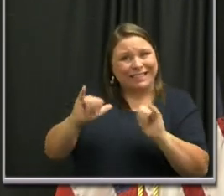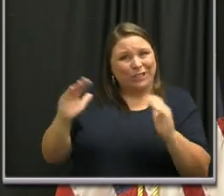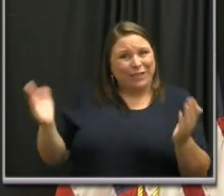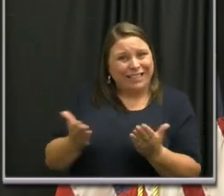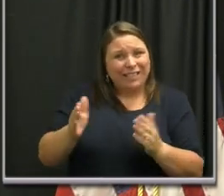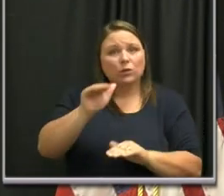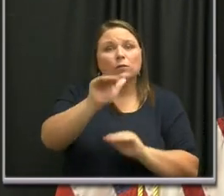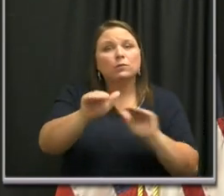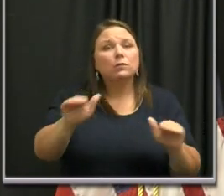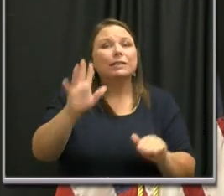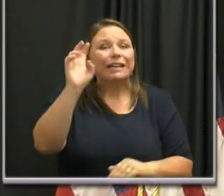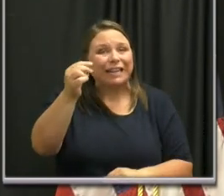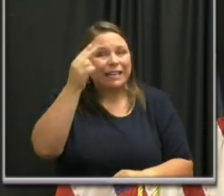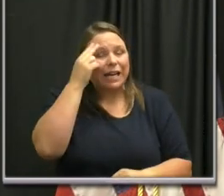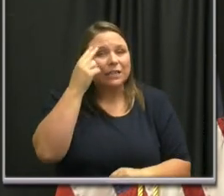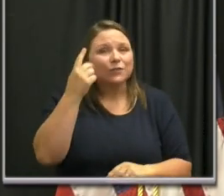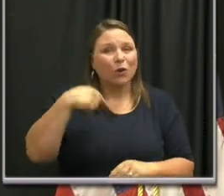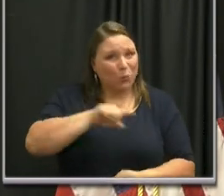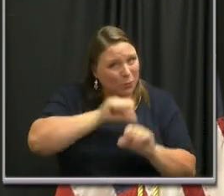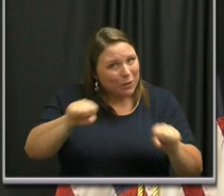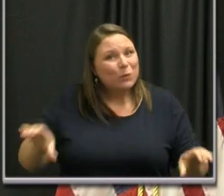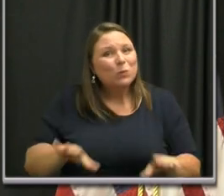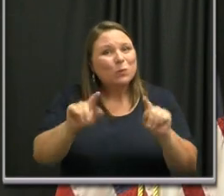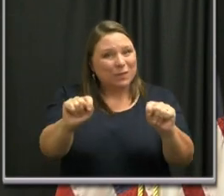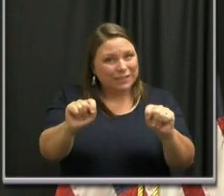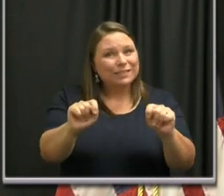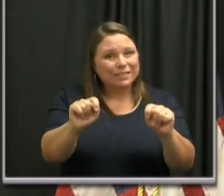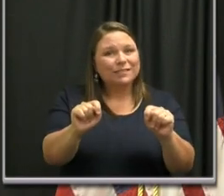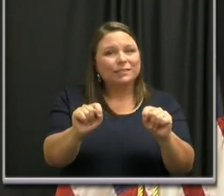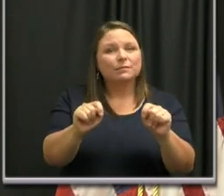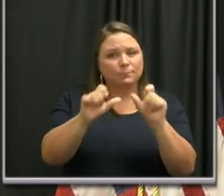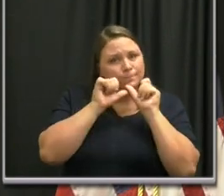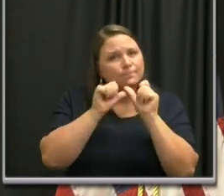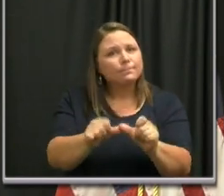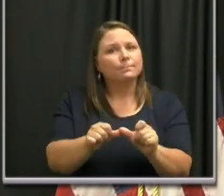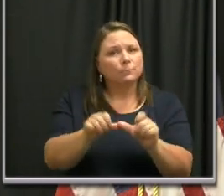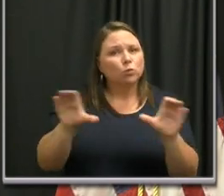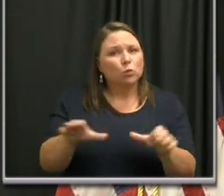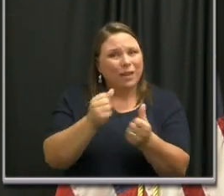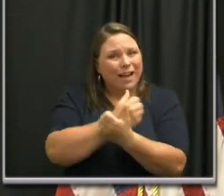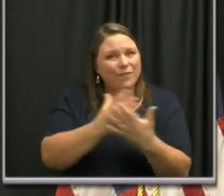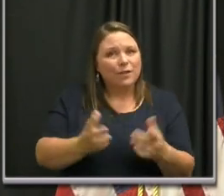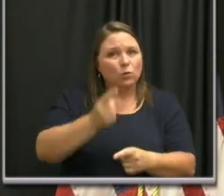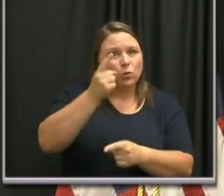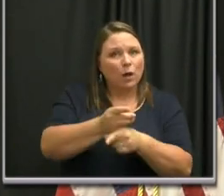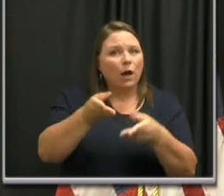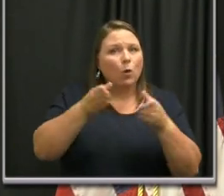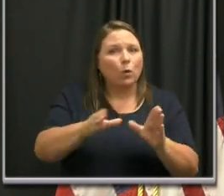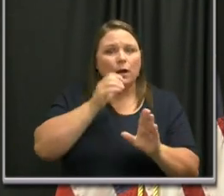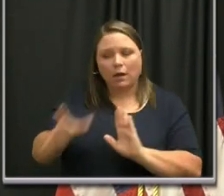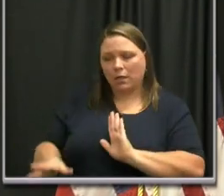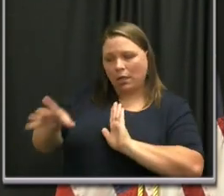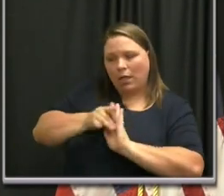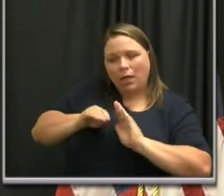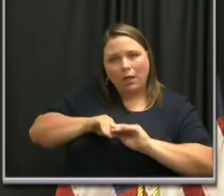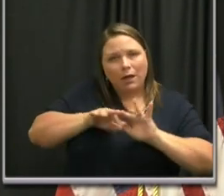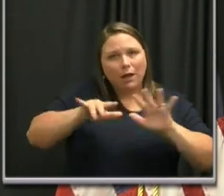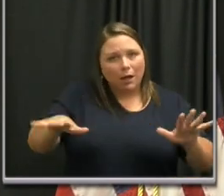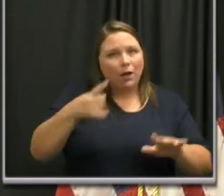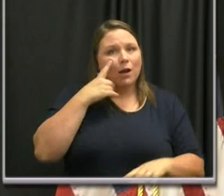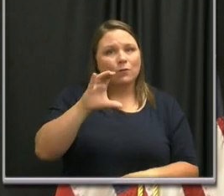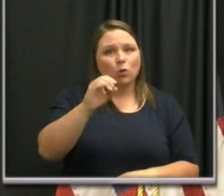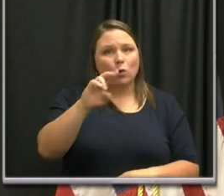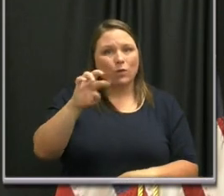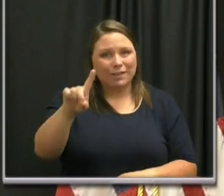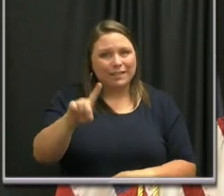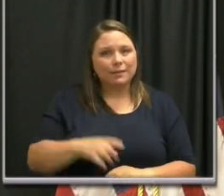Nashville, as always, we've got this, and let us continue to do things to not become a vector for COVID-19.